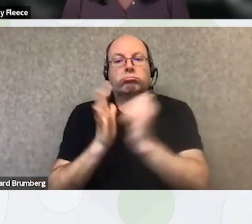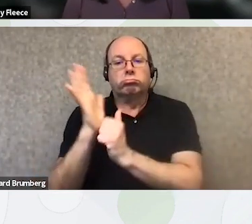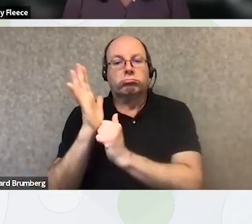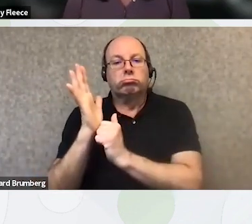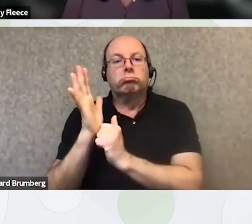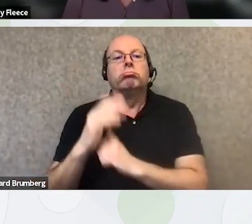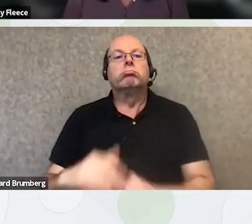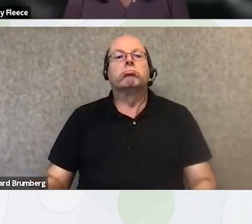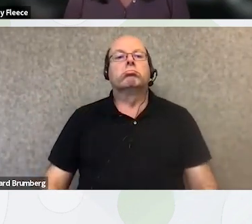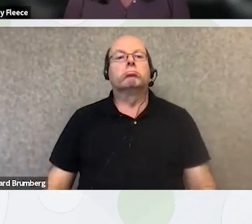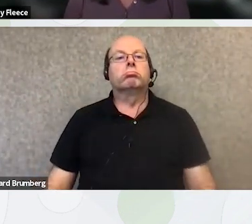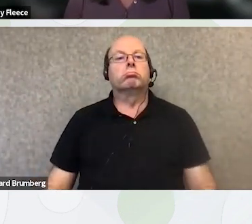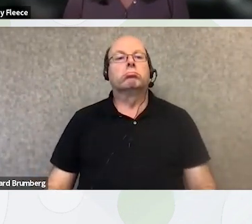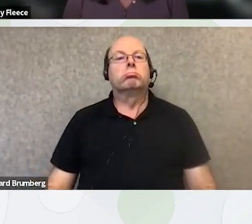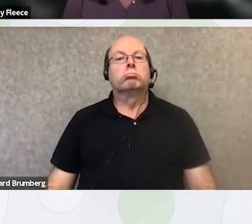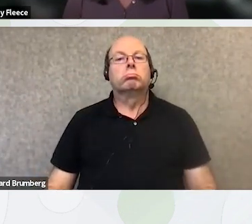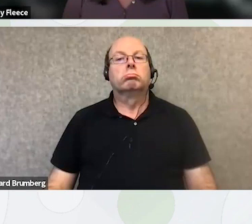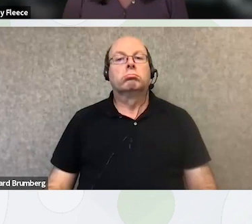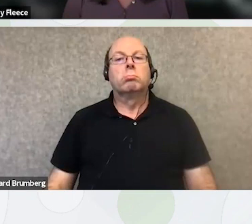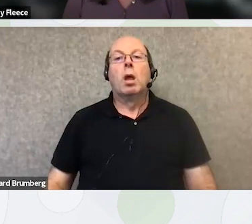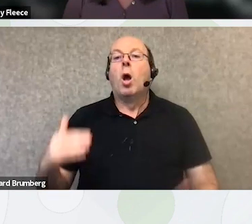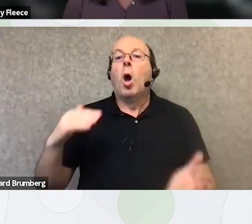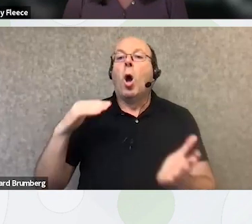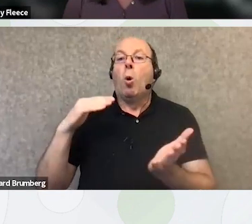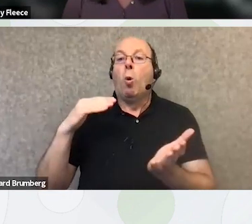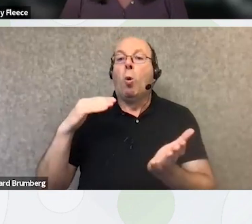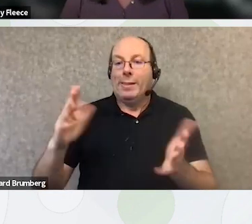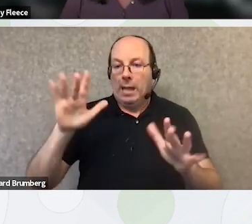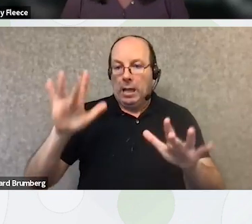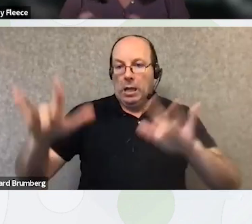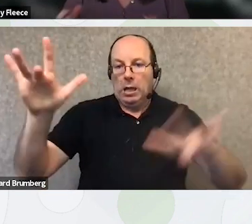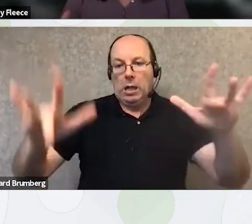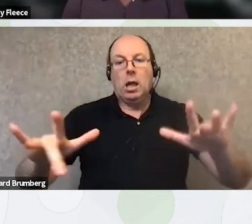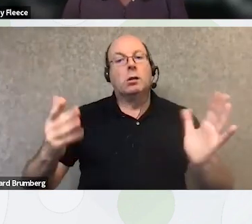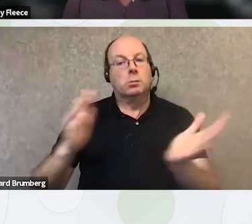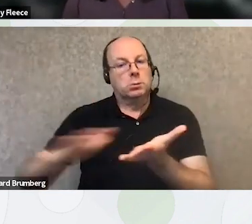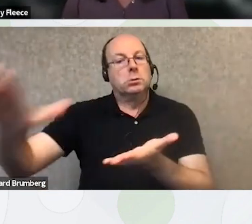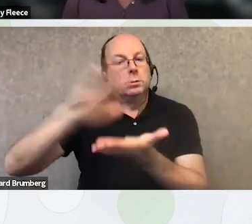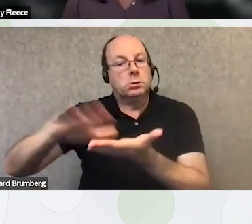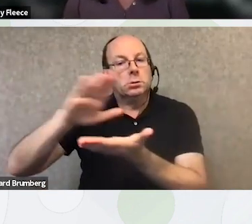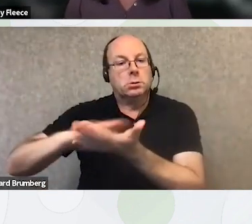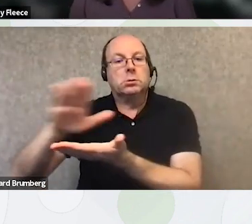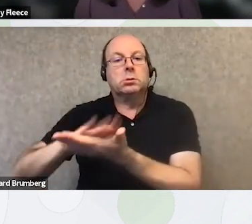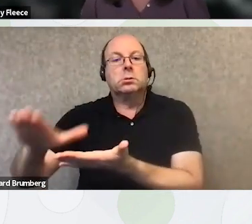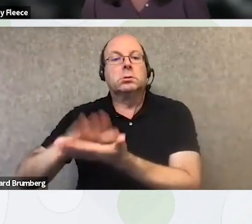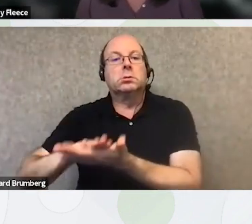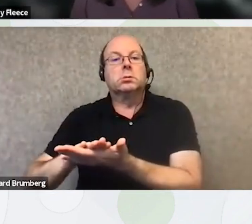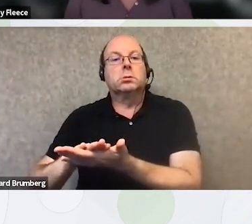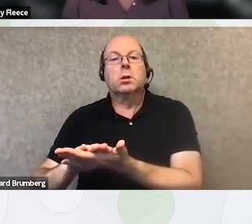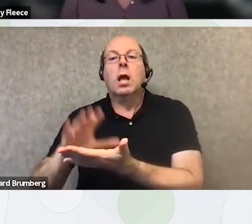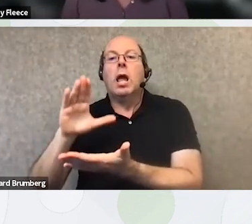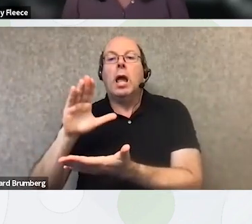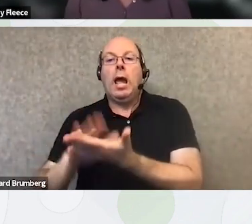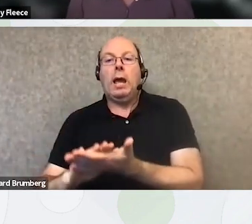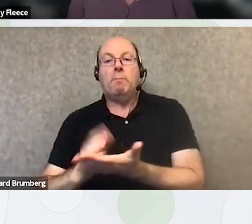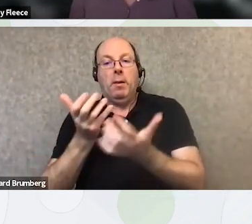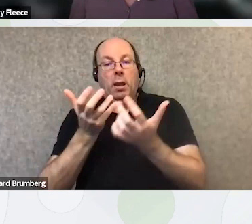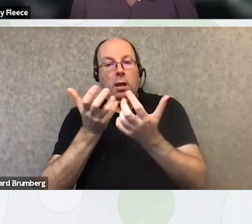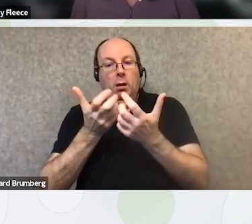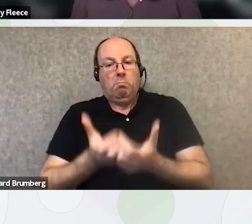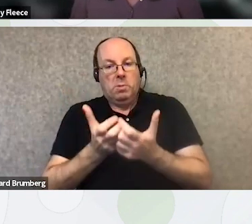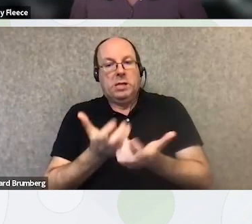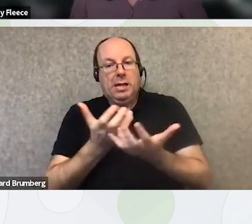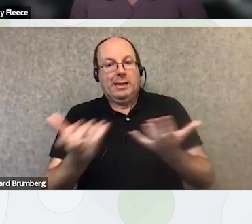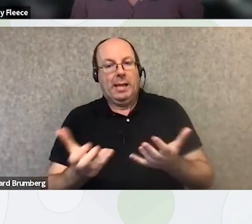Reinforcing the need to clean frequently touched surfaces, and then utilizing dedicated equipment that can stay with the patient and within the patient